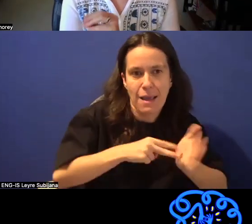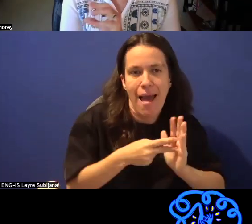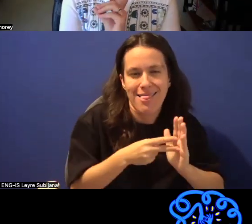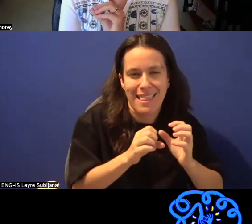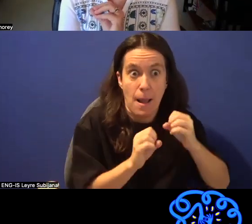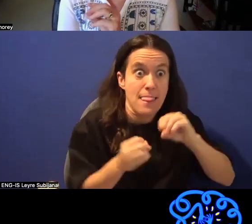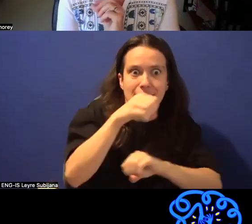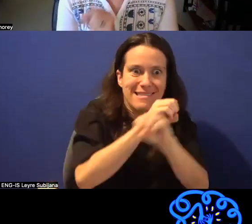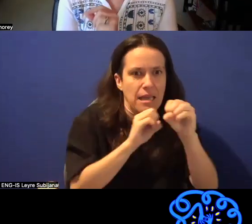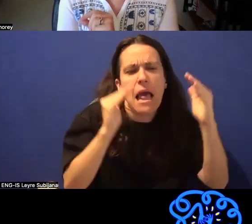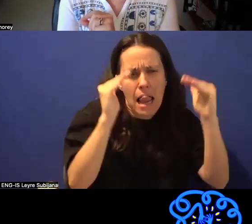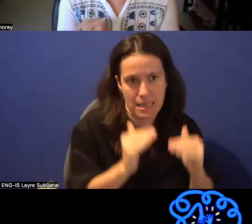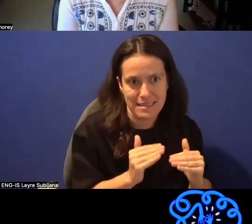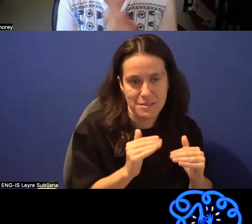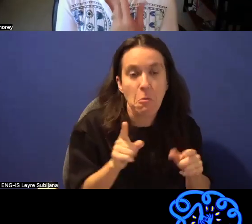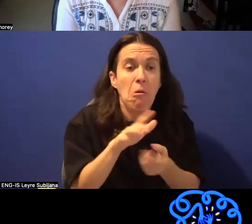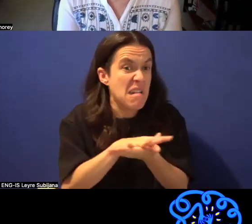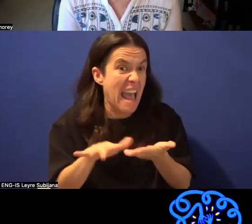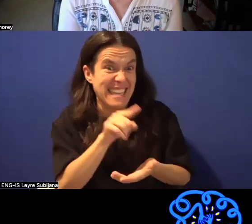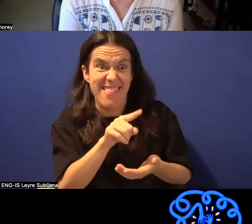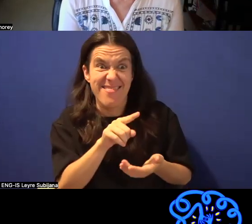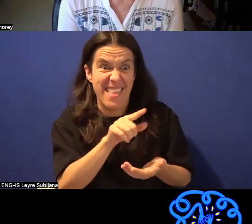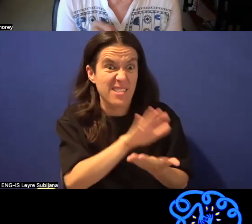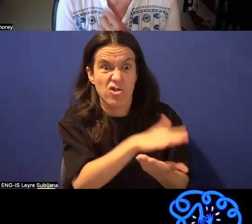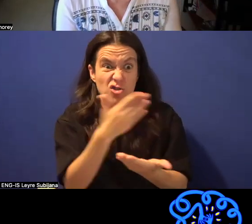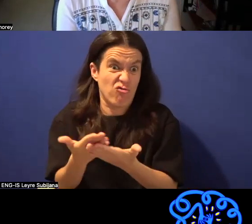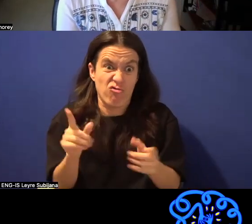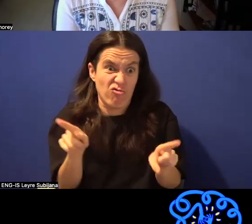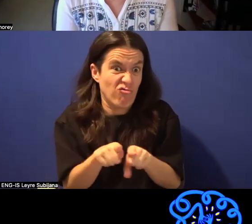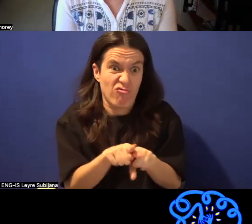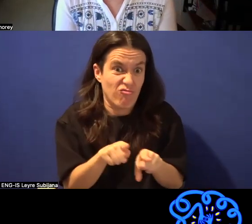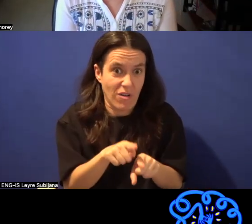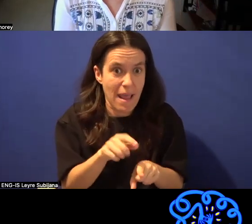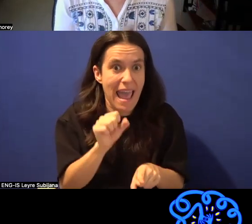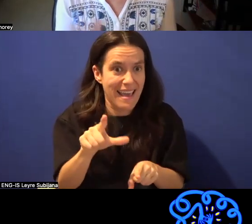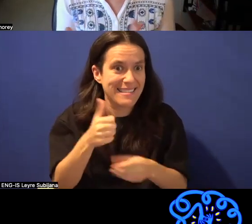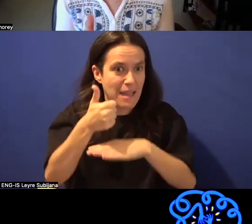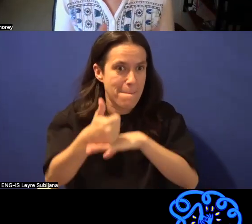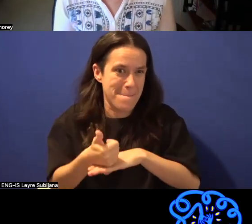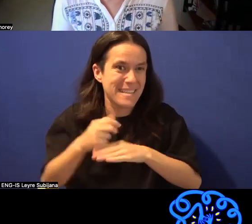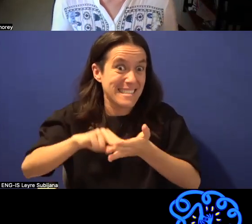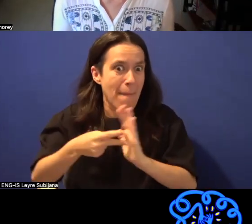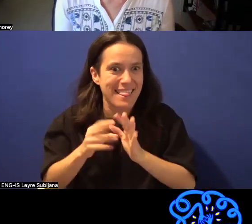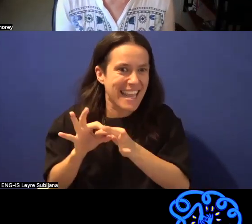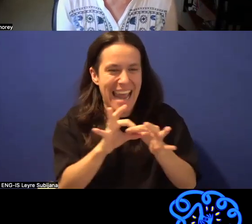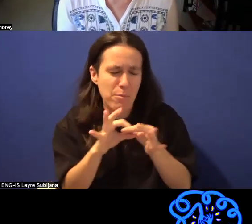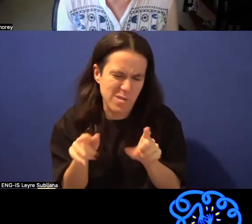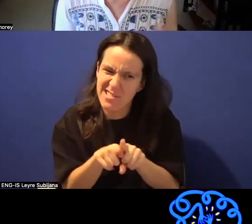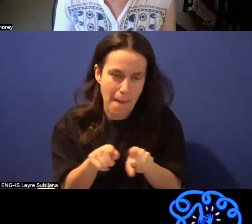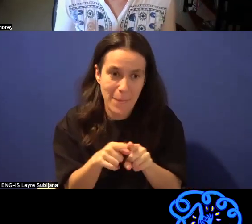is this replicates findings with ASL-based semantic neighborhoods. So here we see a parallel